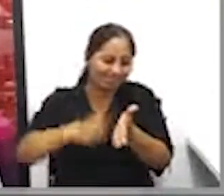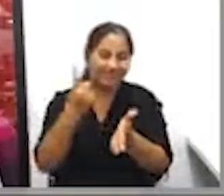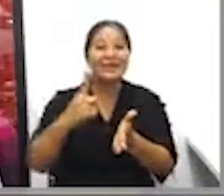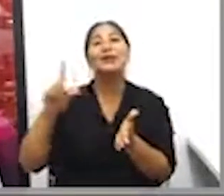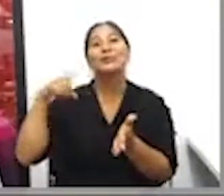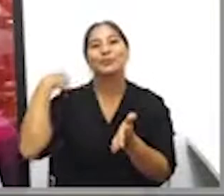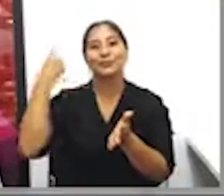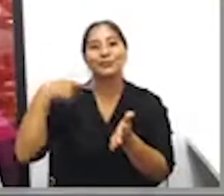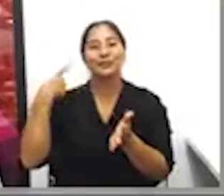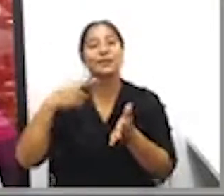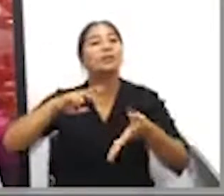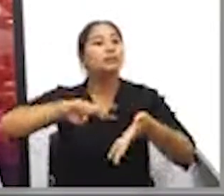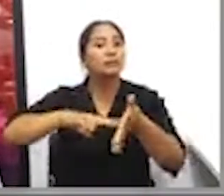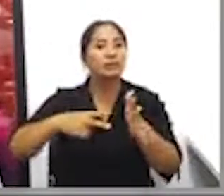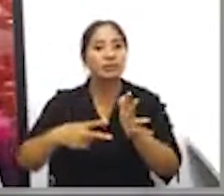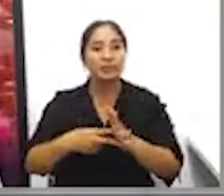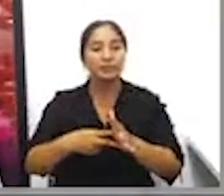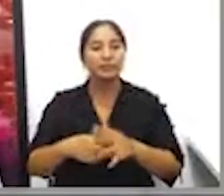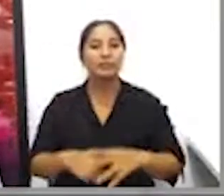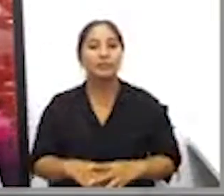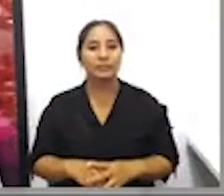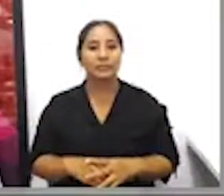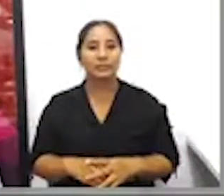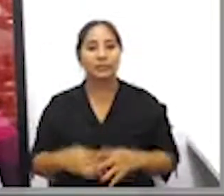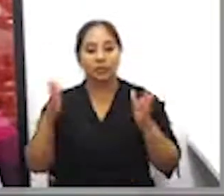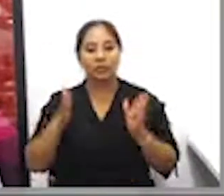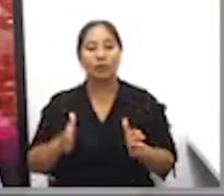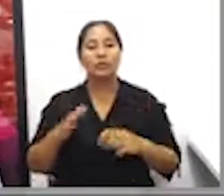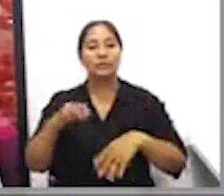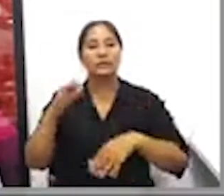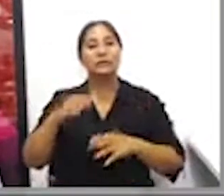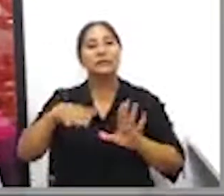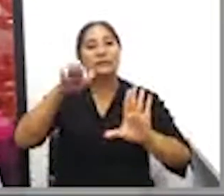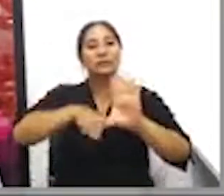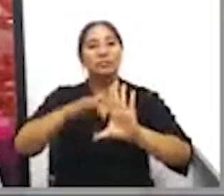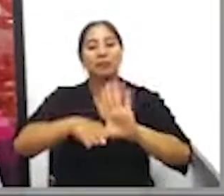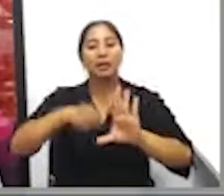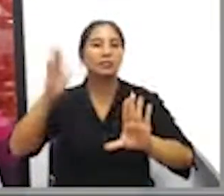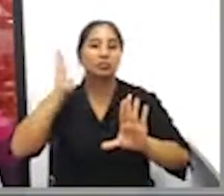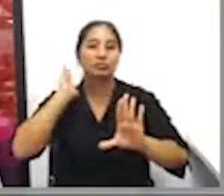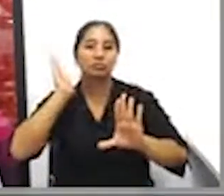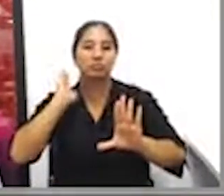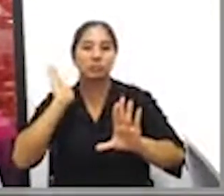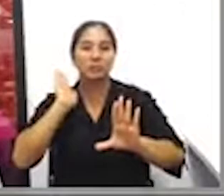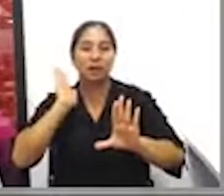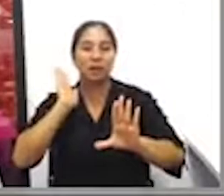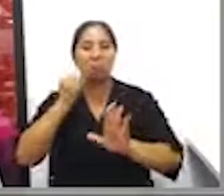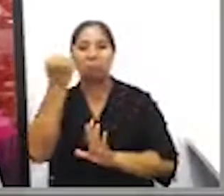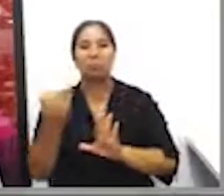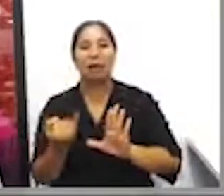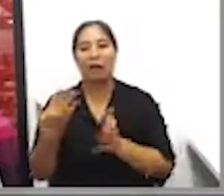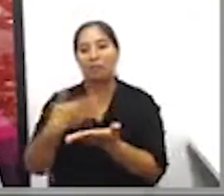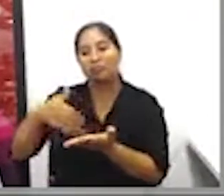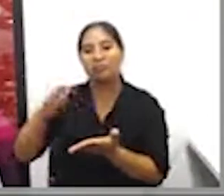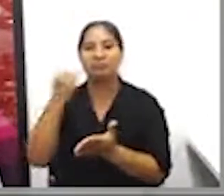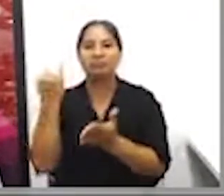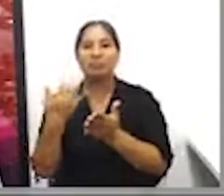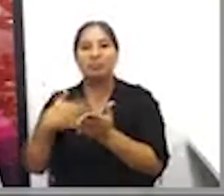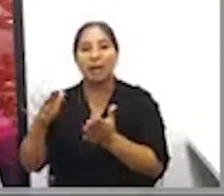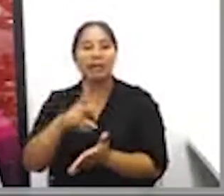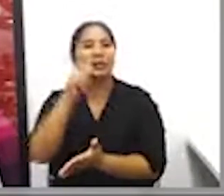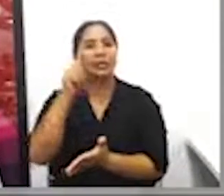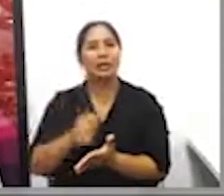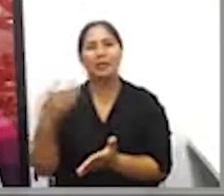But for many years, until 2021, only men got it. So that